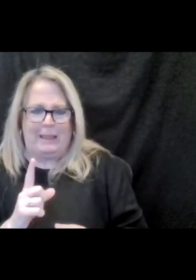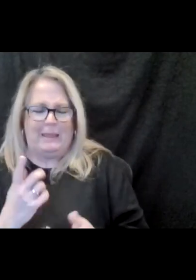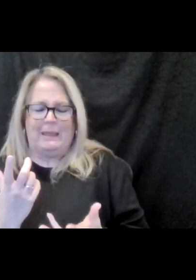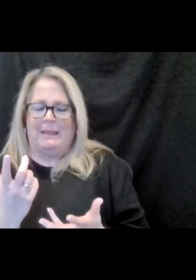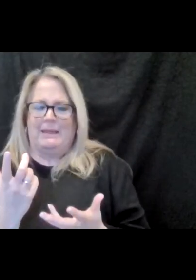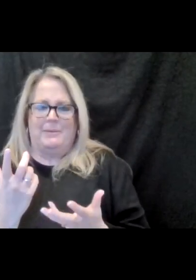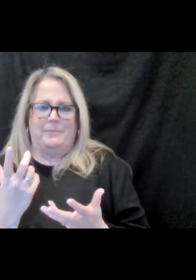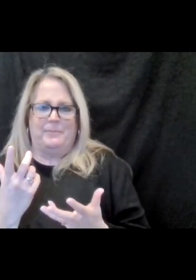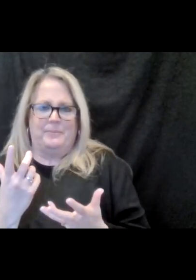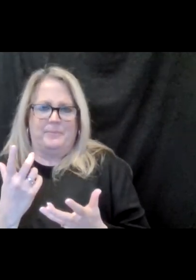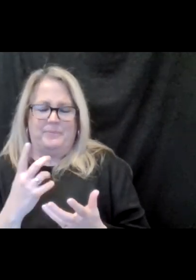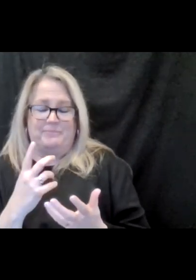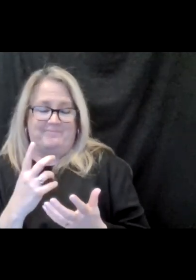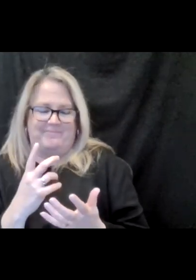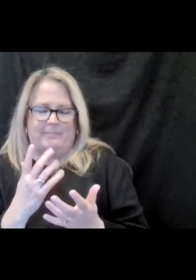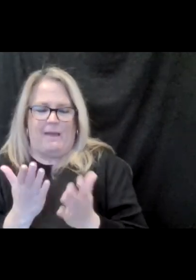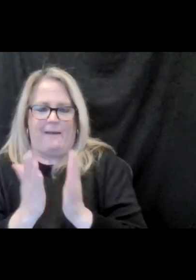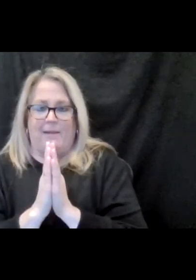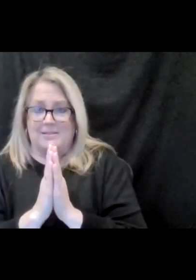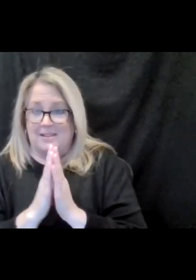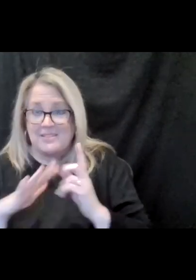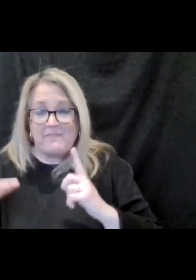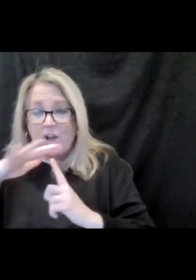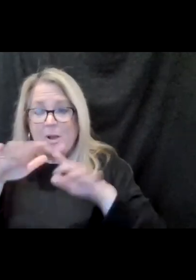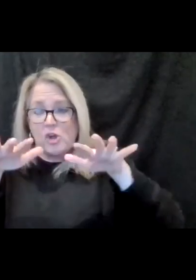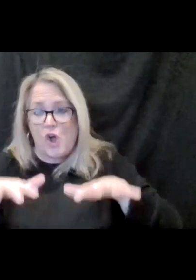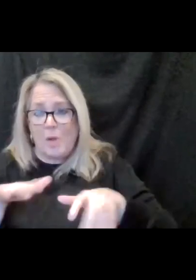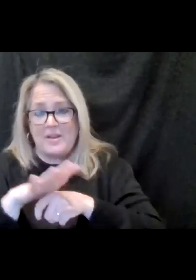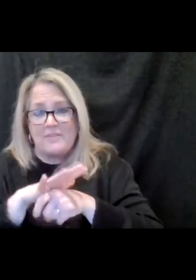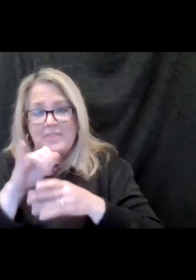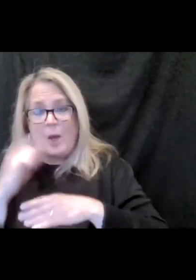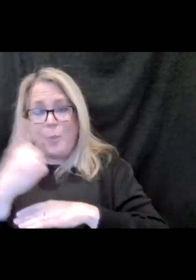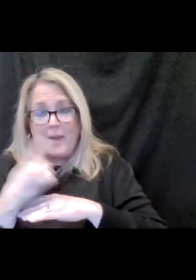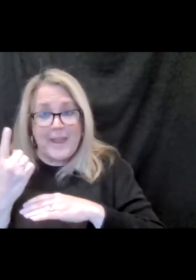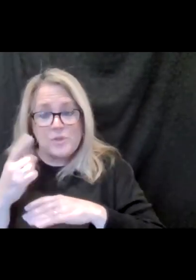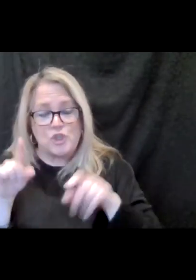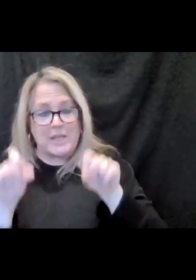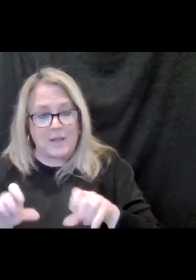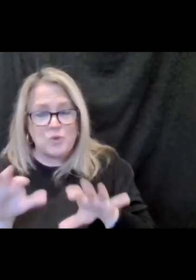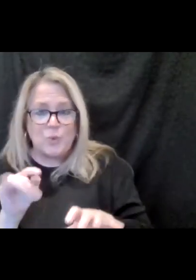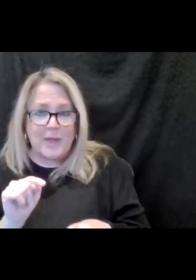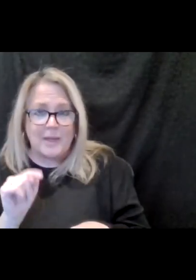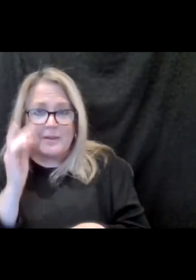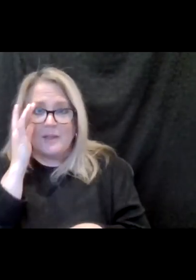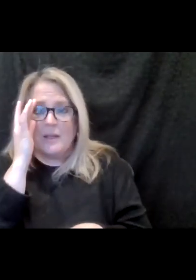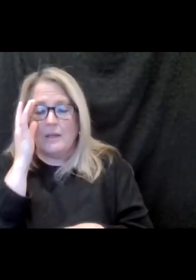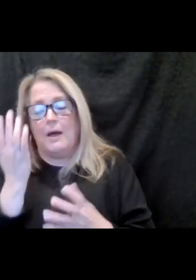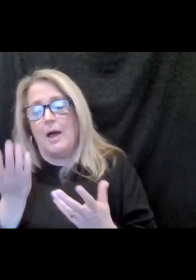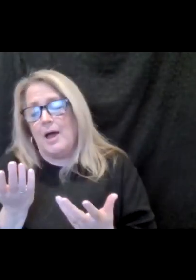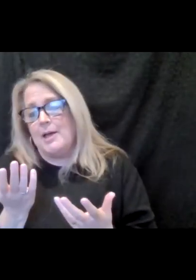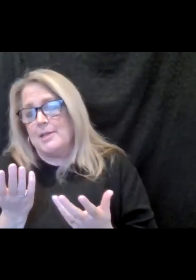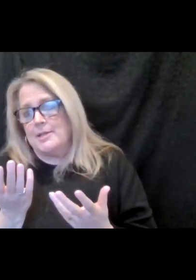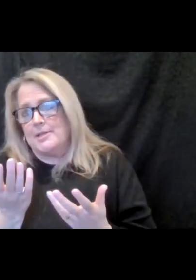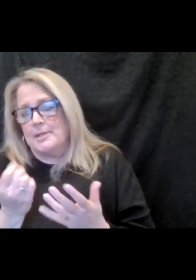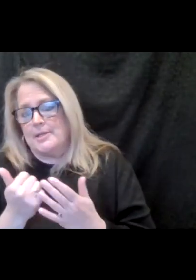is the environment calm enough on that one day so she is able to do it? Is it